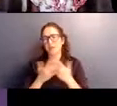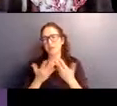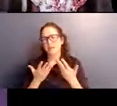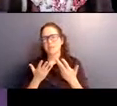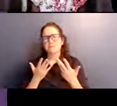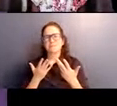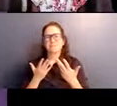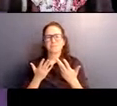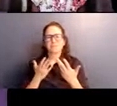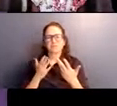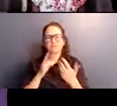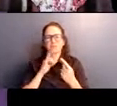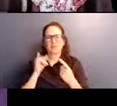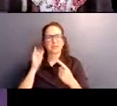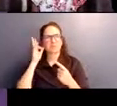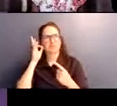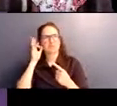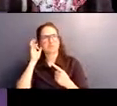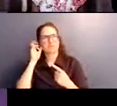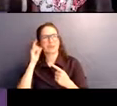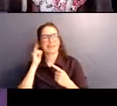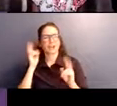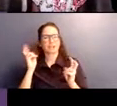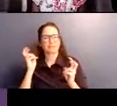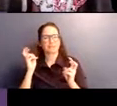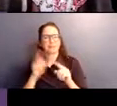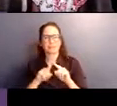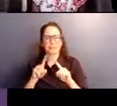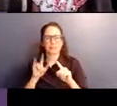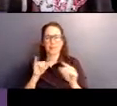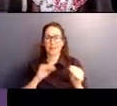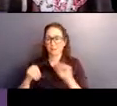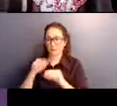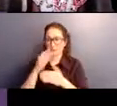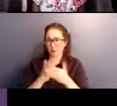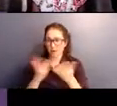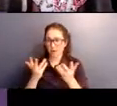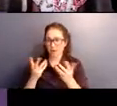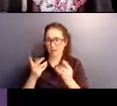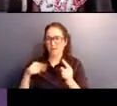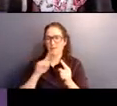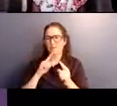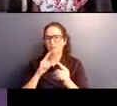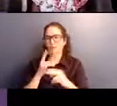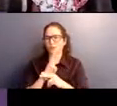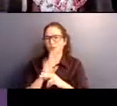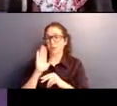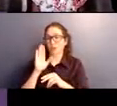is by ear, as they say, the movement component is that they are using their muscle